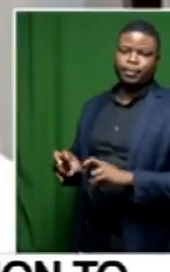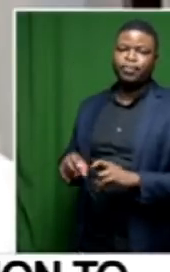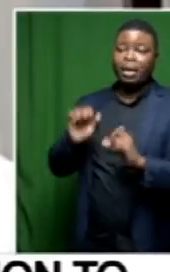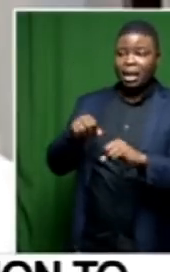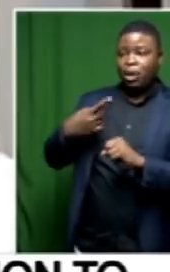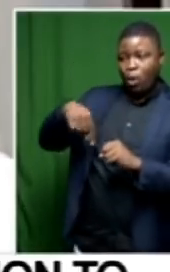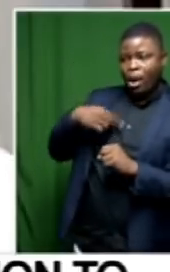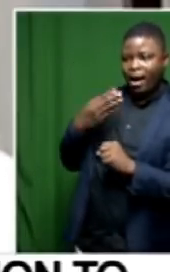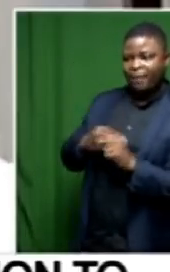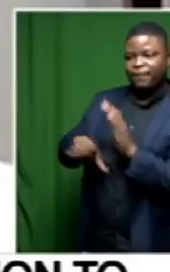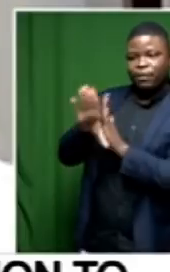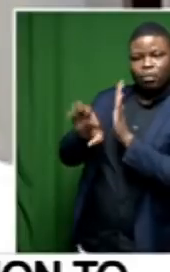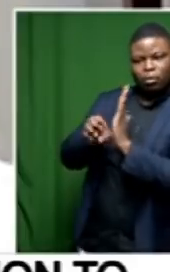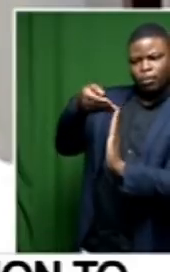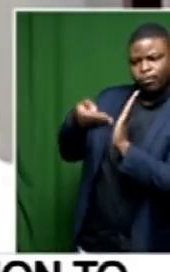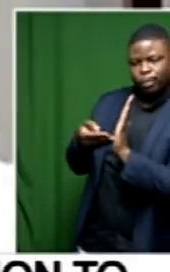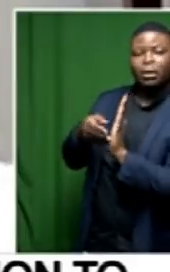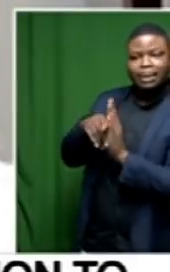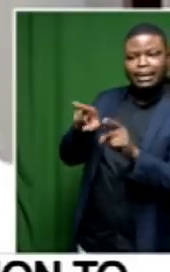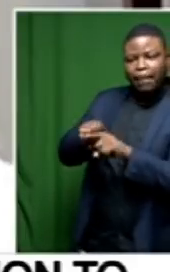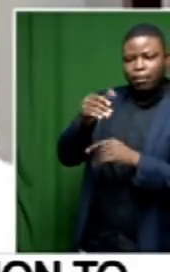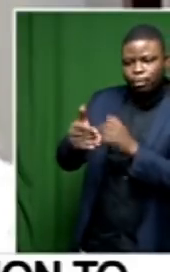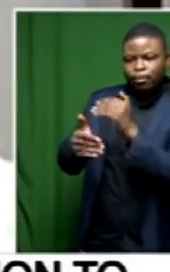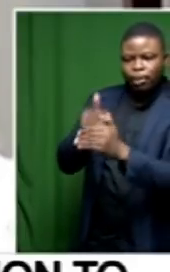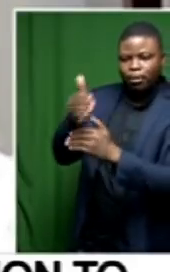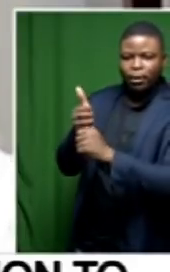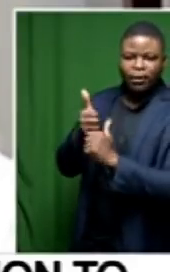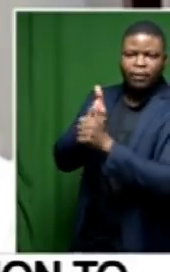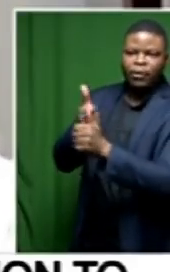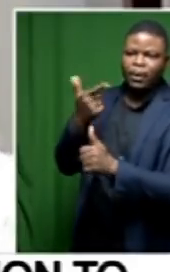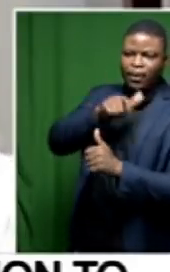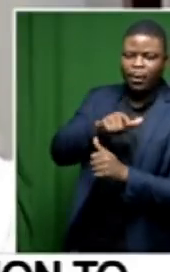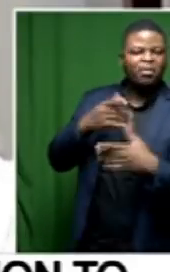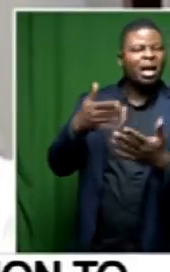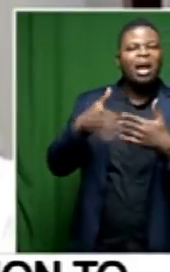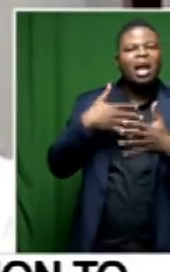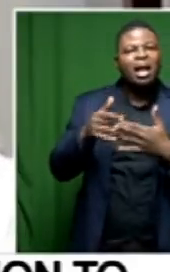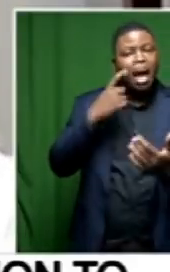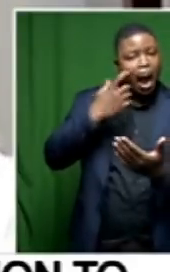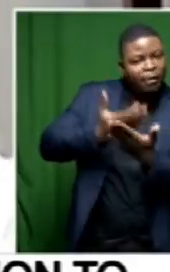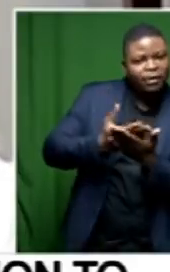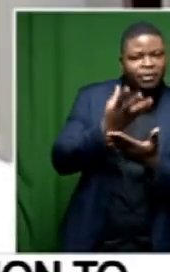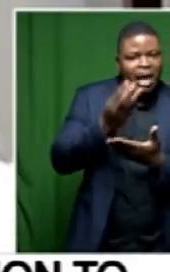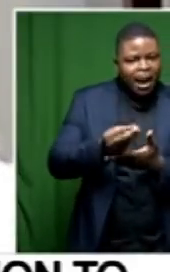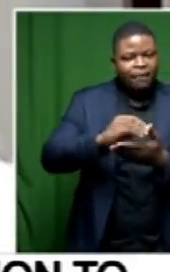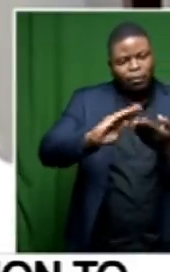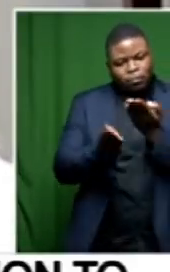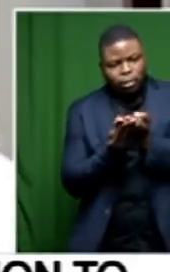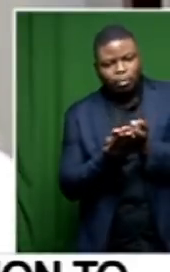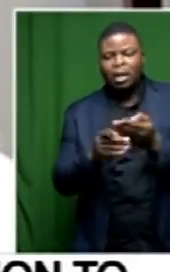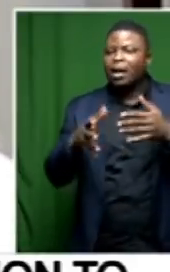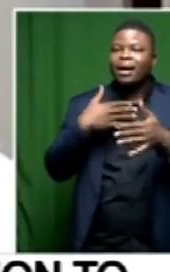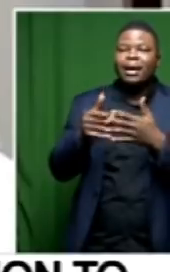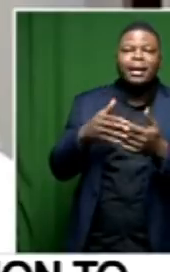particular procedure to solicit information in the forms of affidavits, evidence that points to a